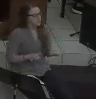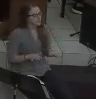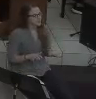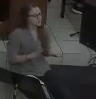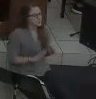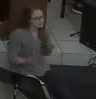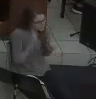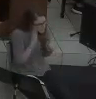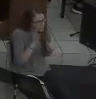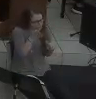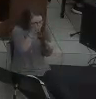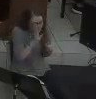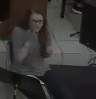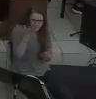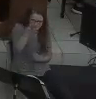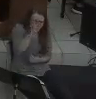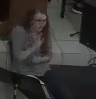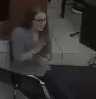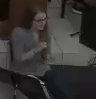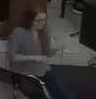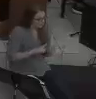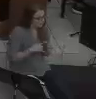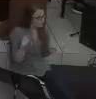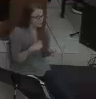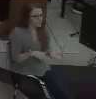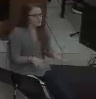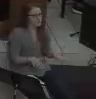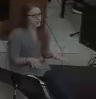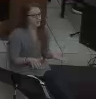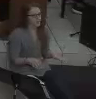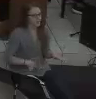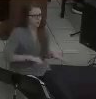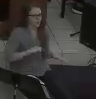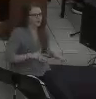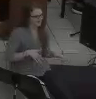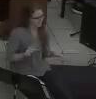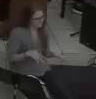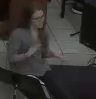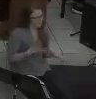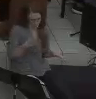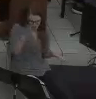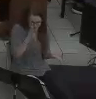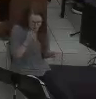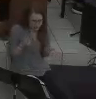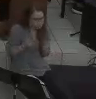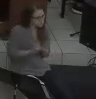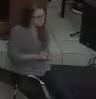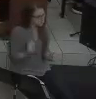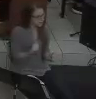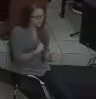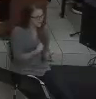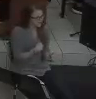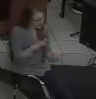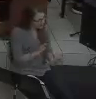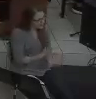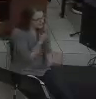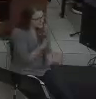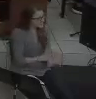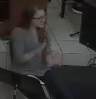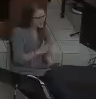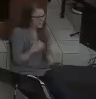God. When we're still, we can sense that presence of God alongside us. We can sing the song, "I